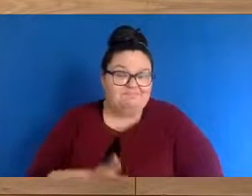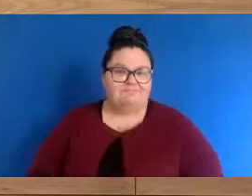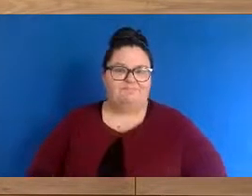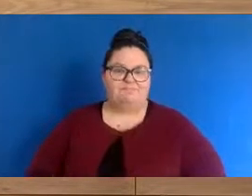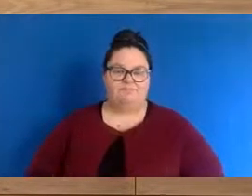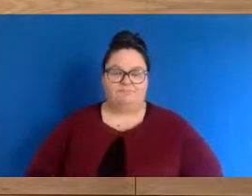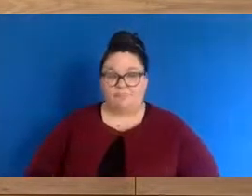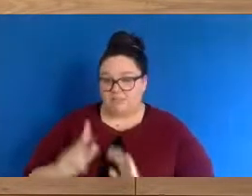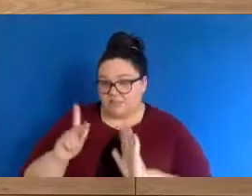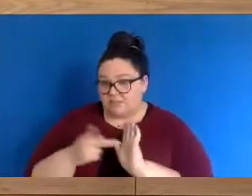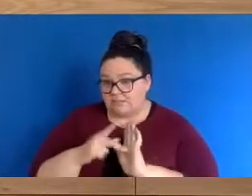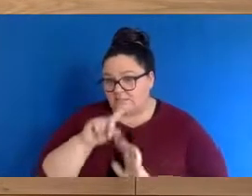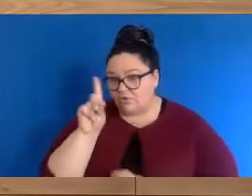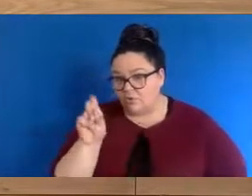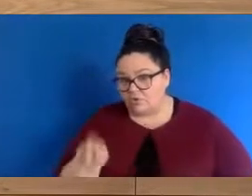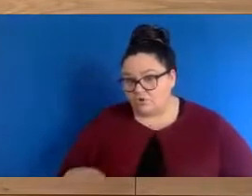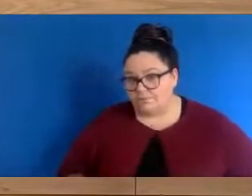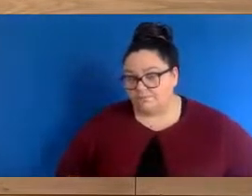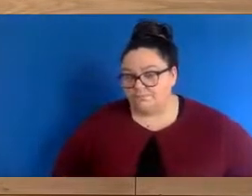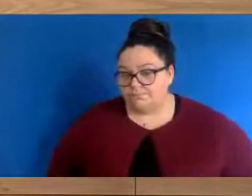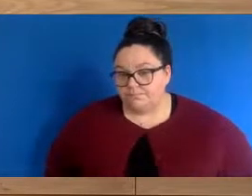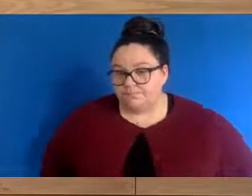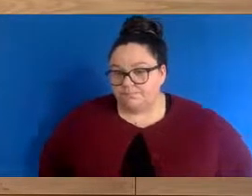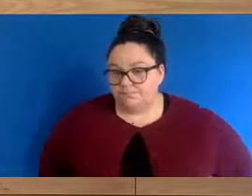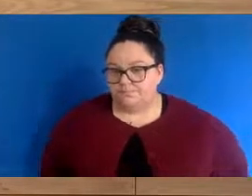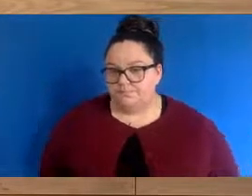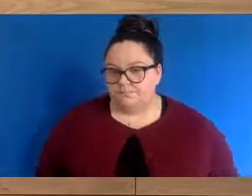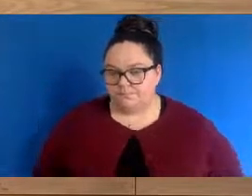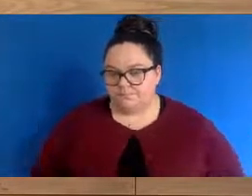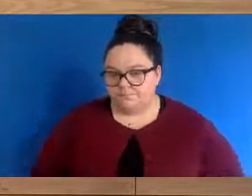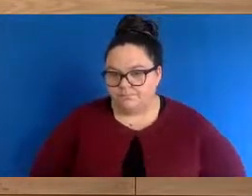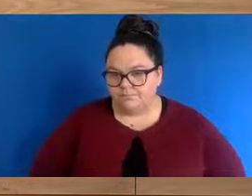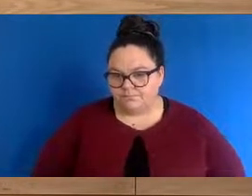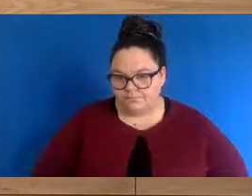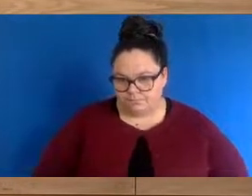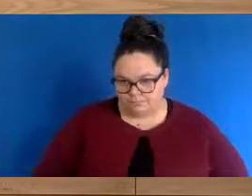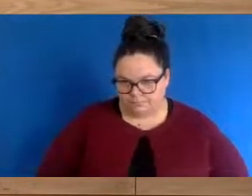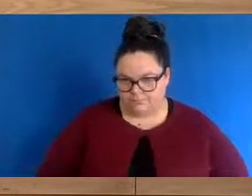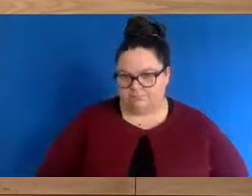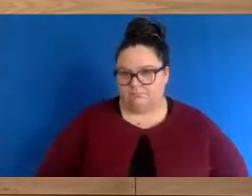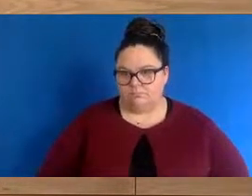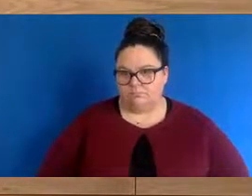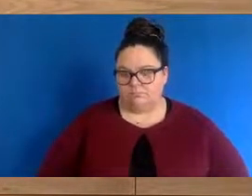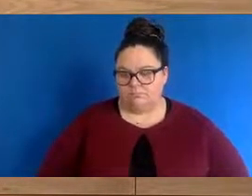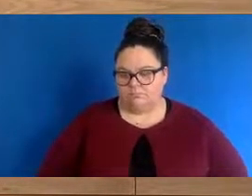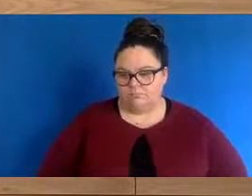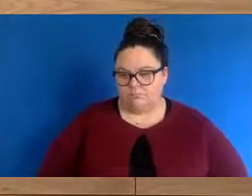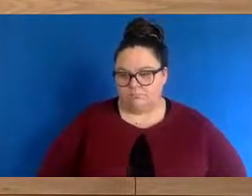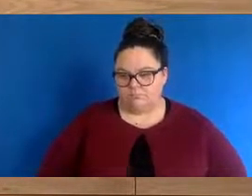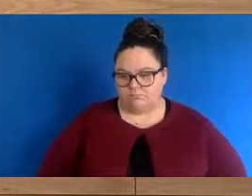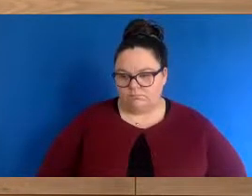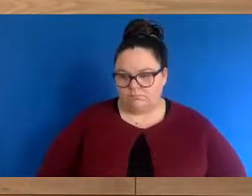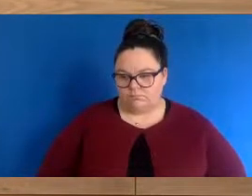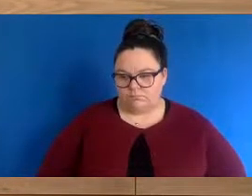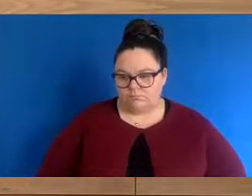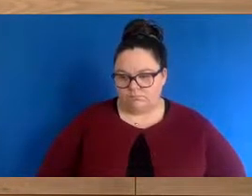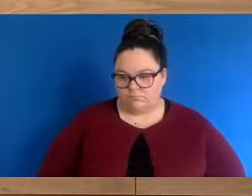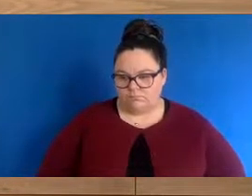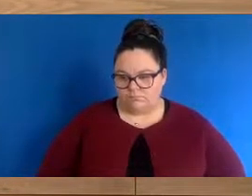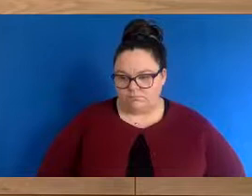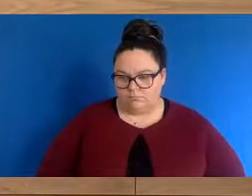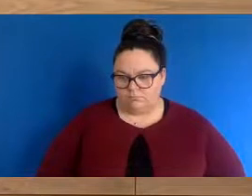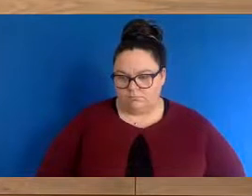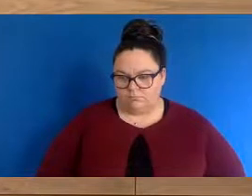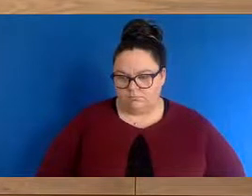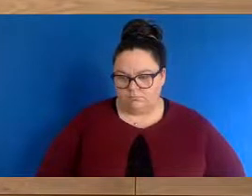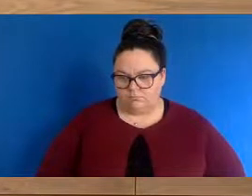Corriveau, do you have a follow-up question? Yes. So given how it works now, do you think that we